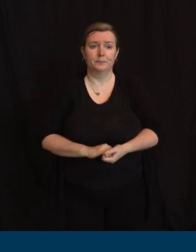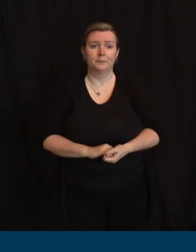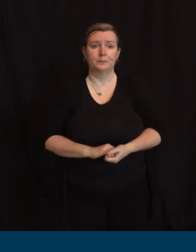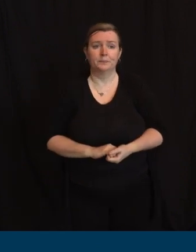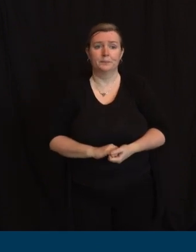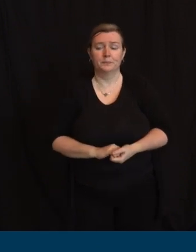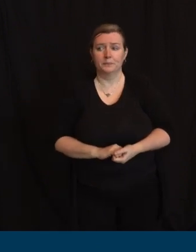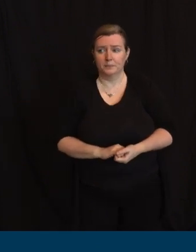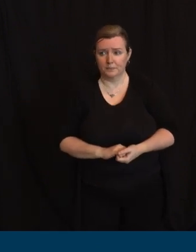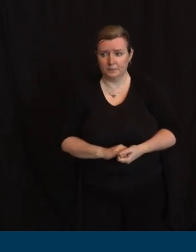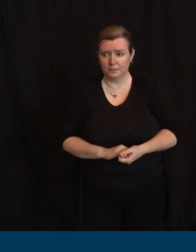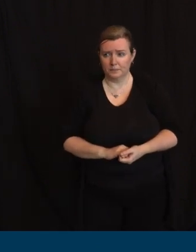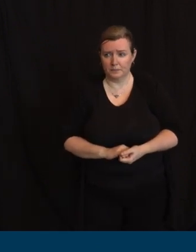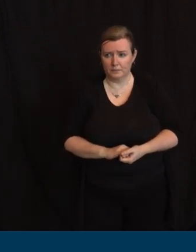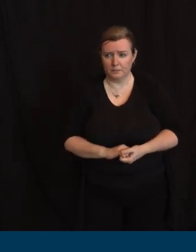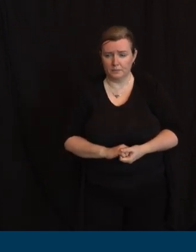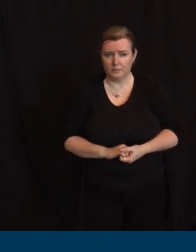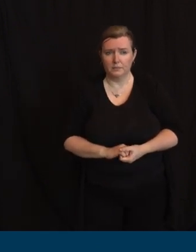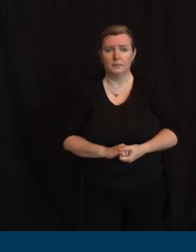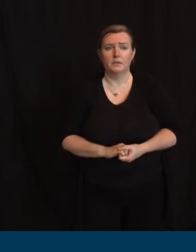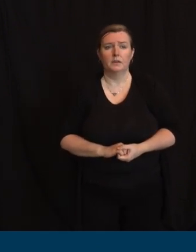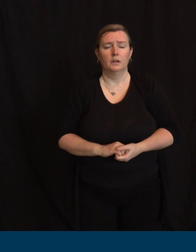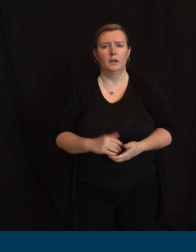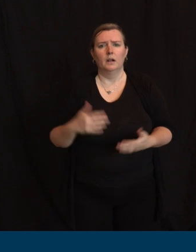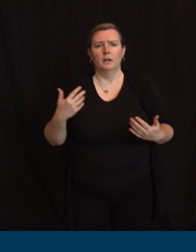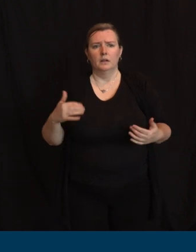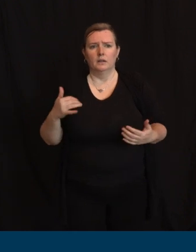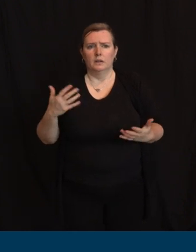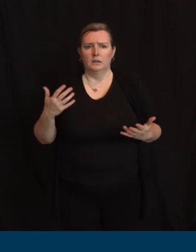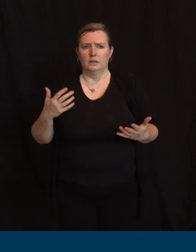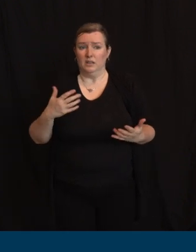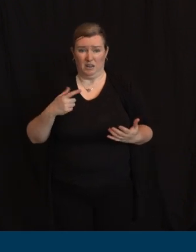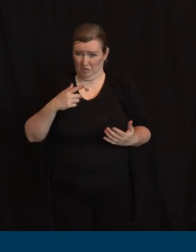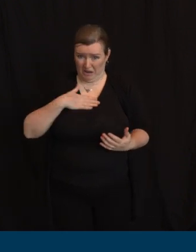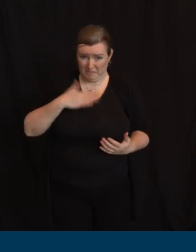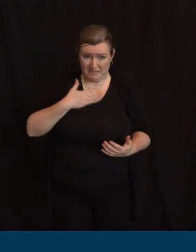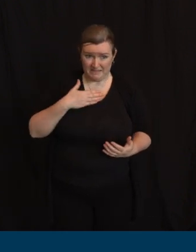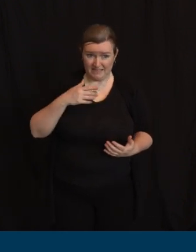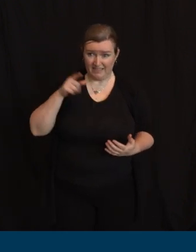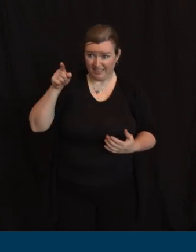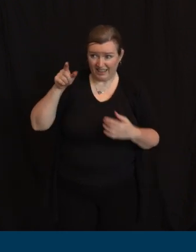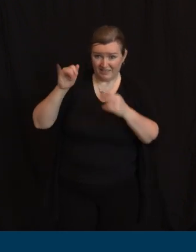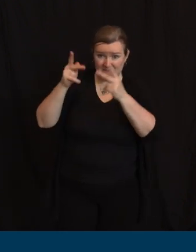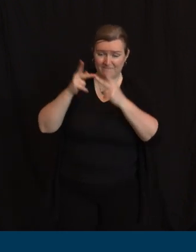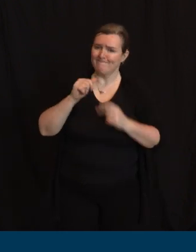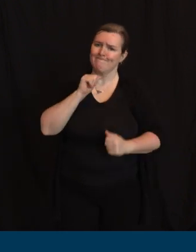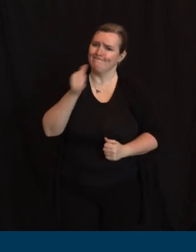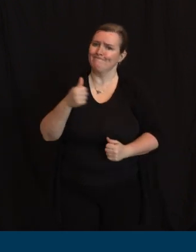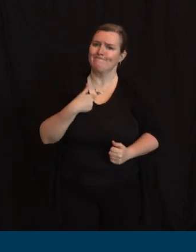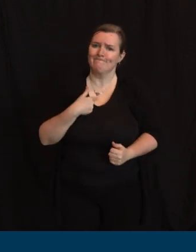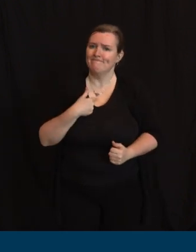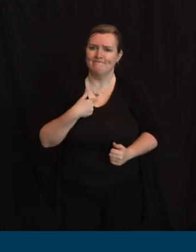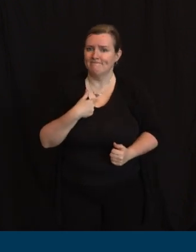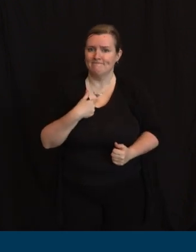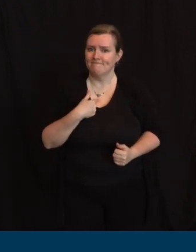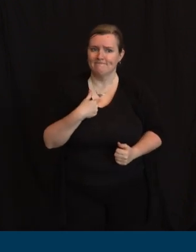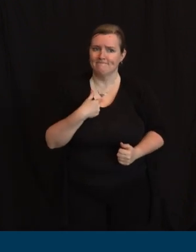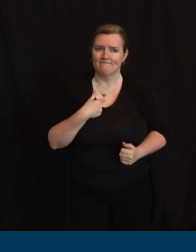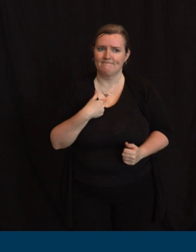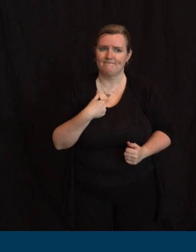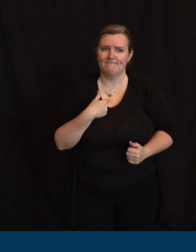We're not pleased with what is going on at the Andover facility, and I will give you a full report of their